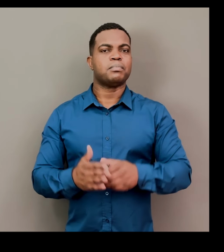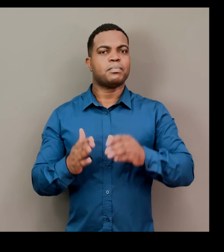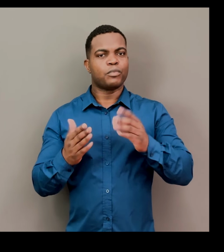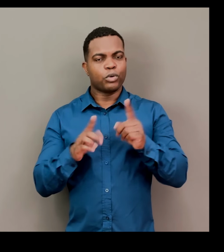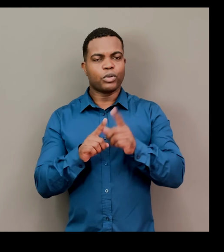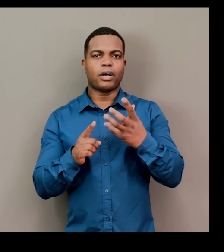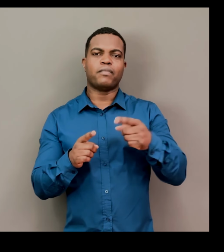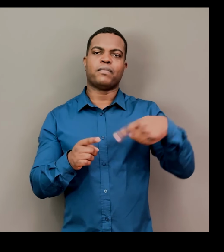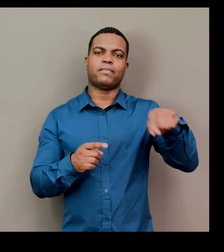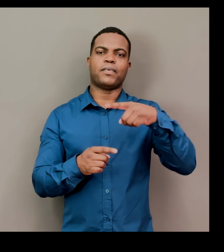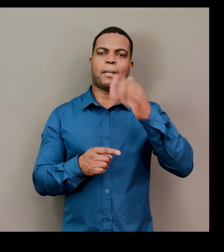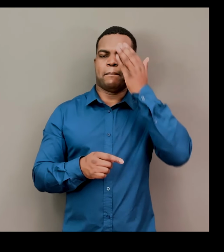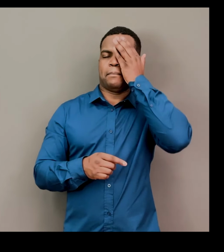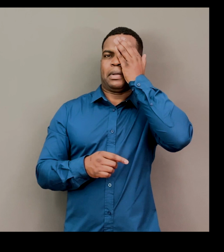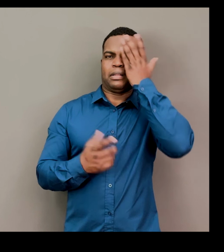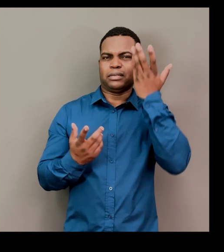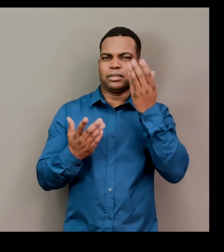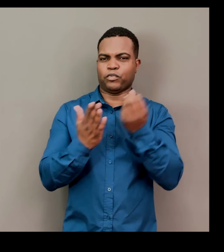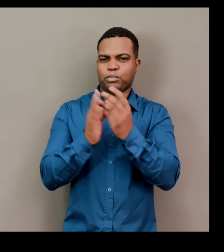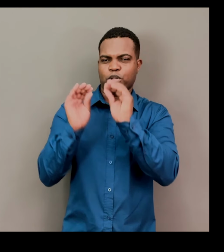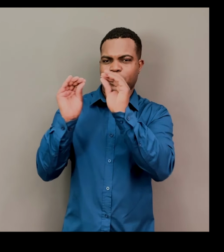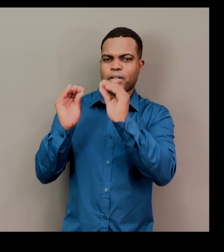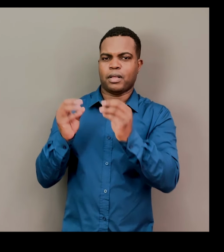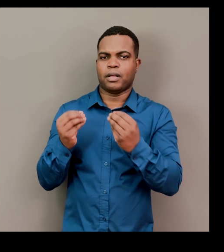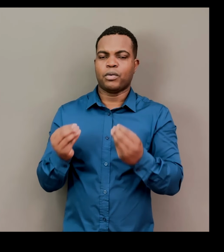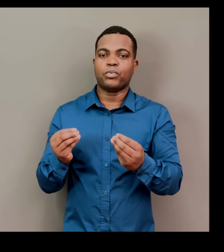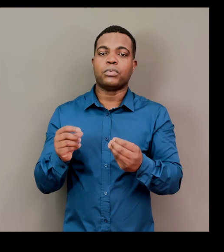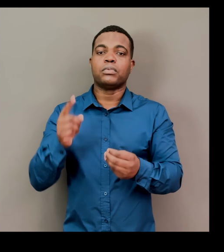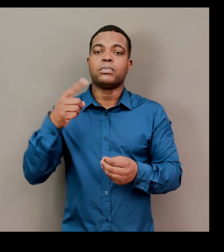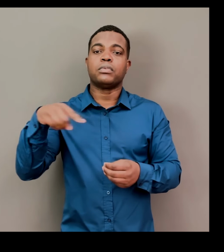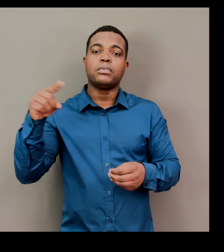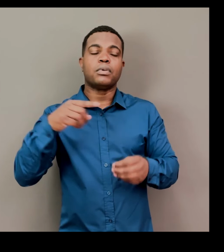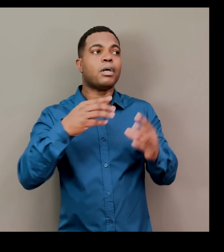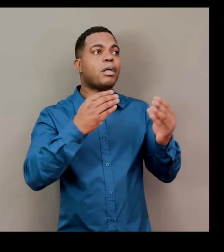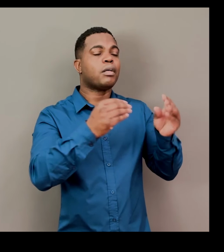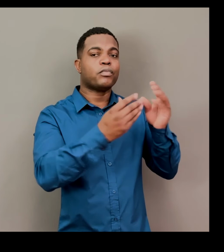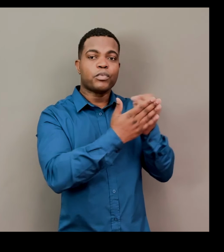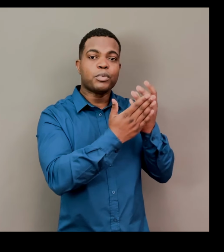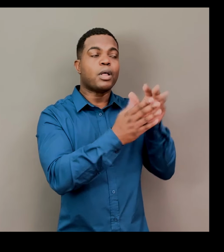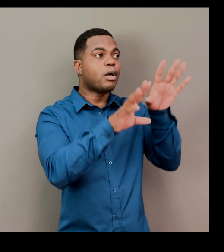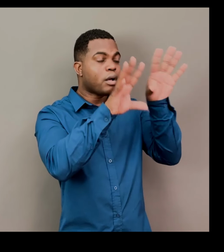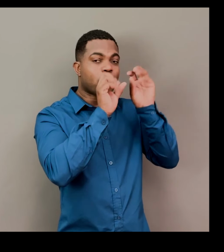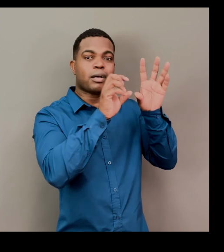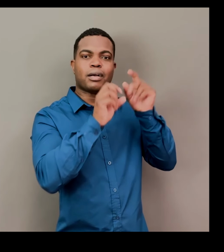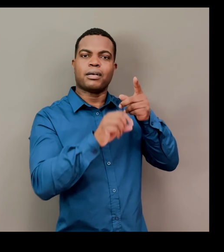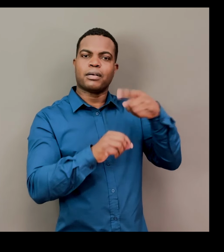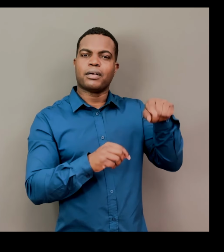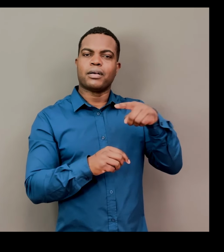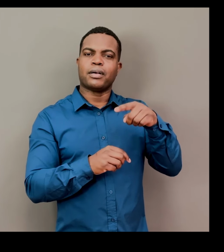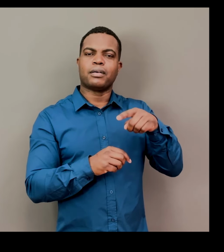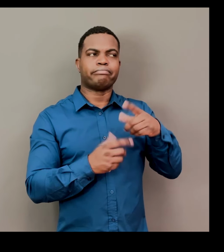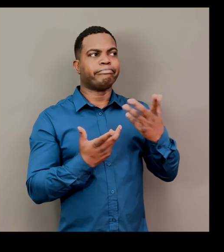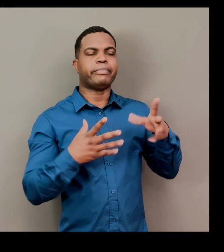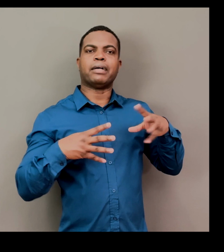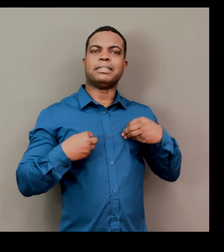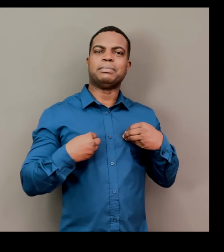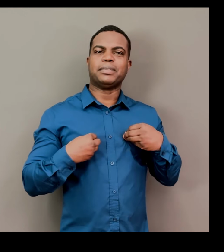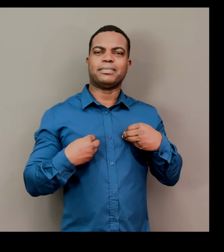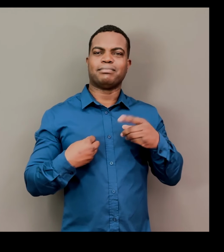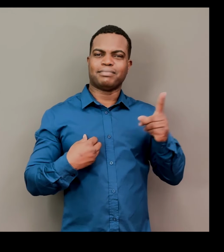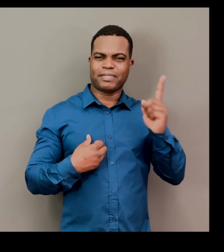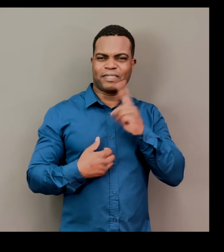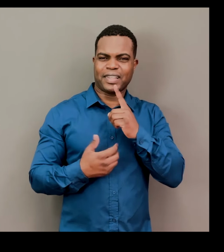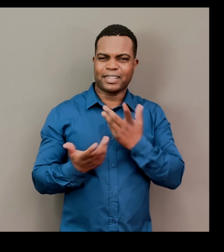that confirmation bias is enhanced in users, which in turn enhances the acceptance of fake